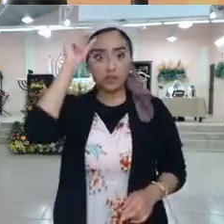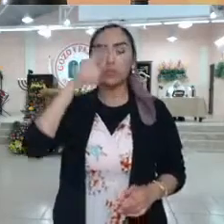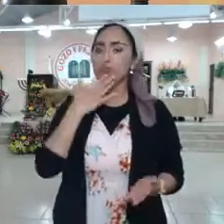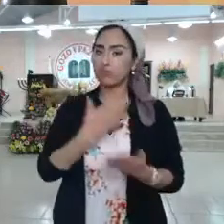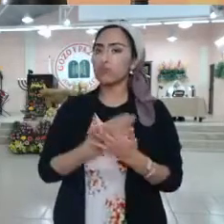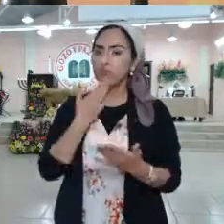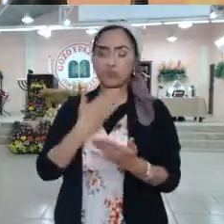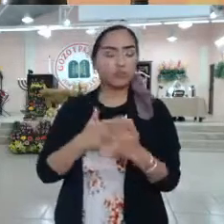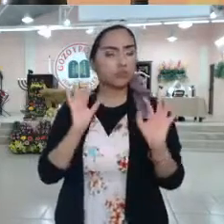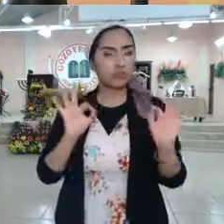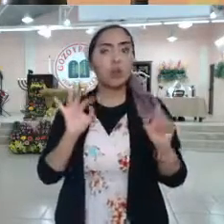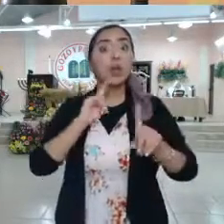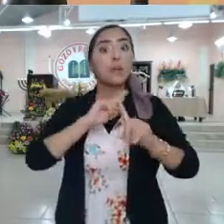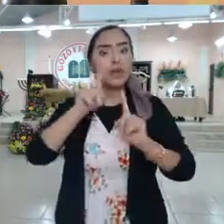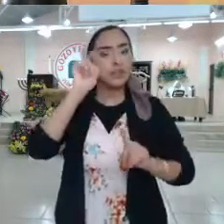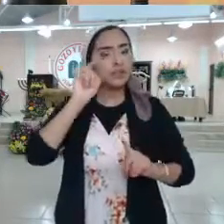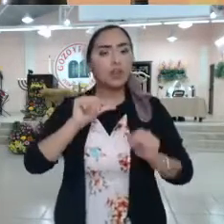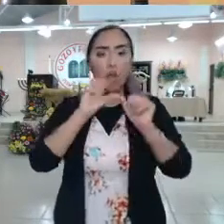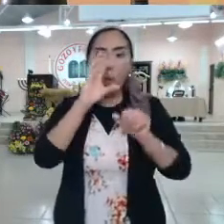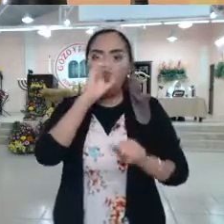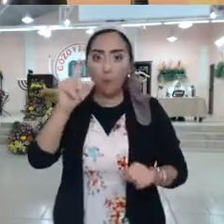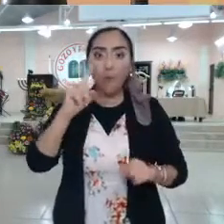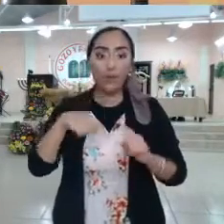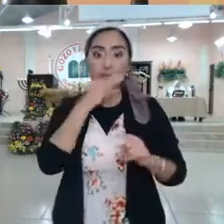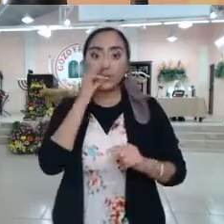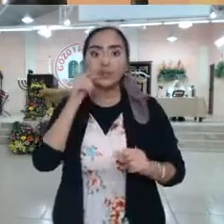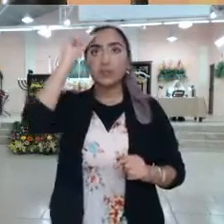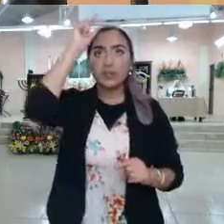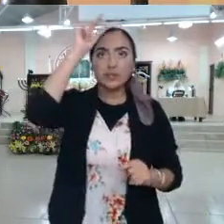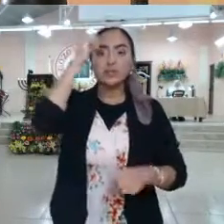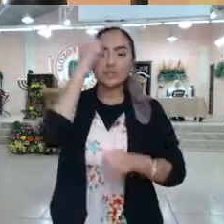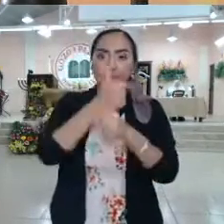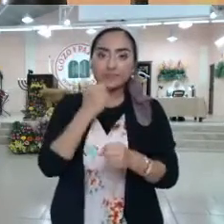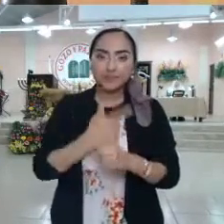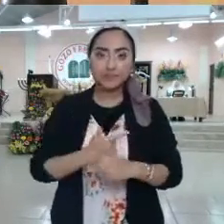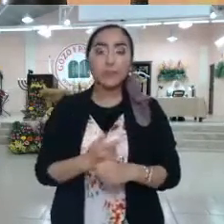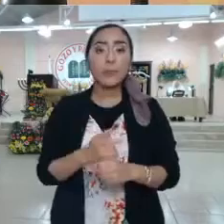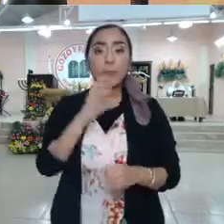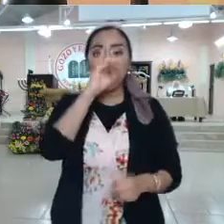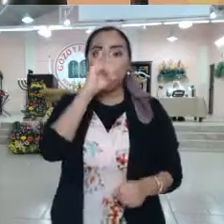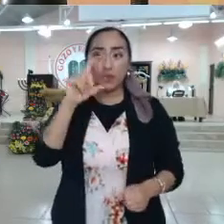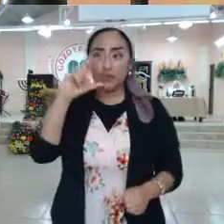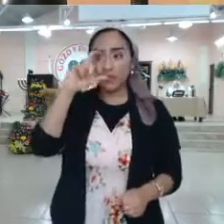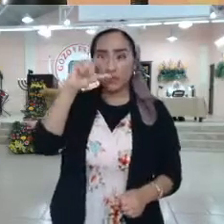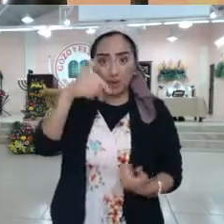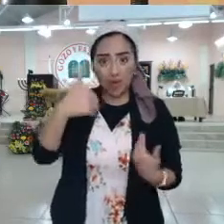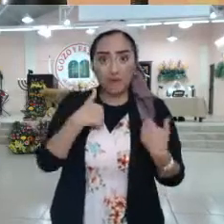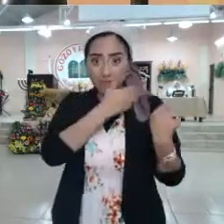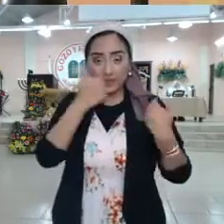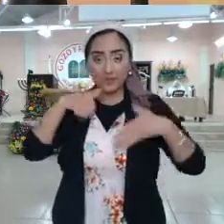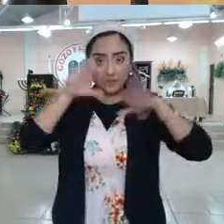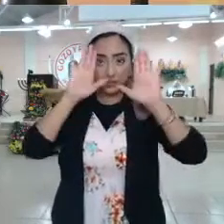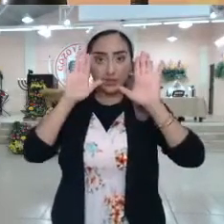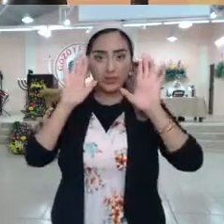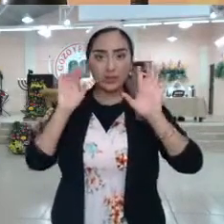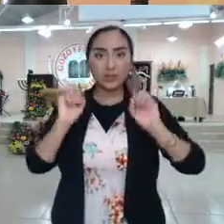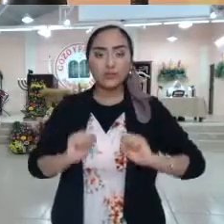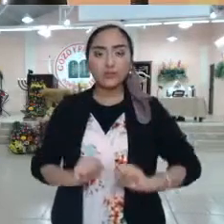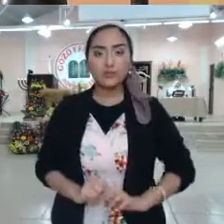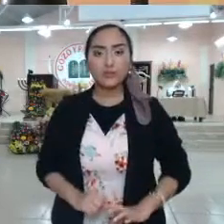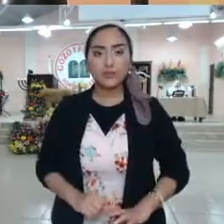Well, if you have, that's good. But anoint yourself with oil, brothers. The oil that you have consecrated,